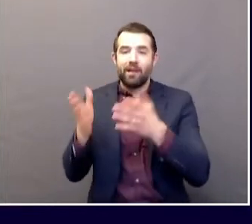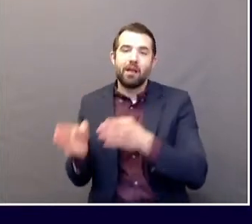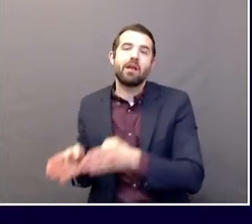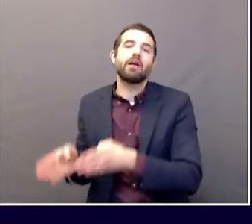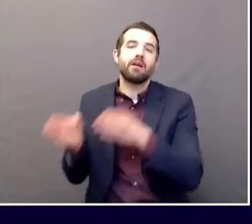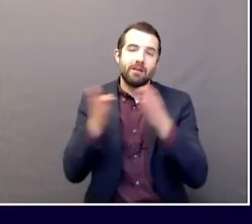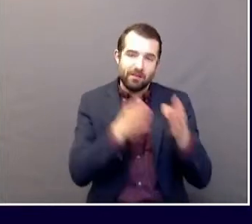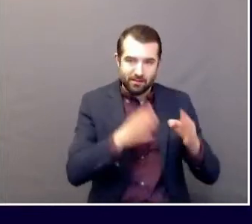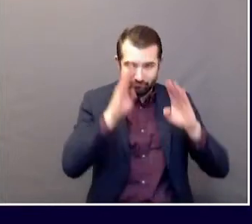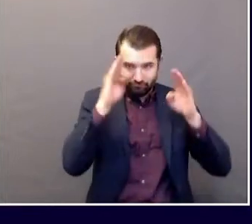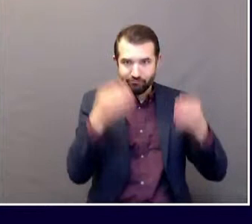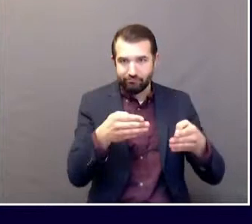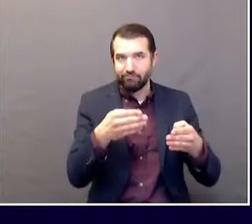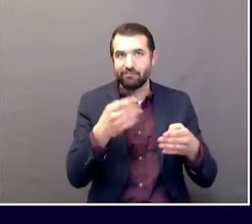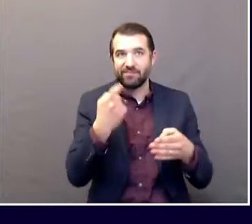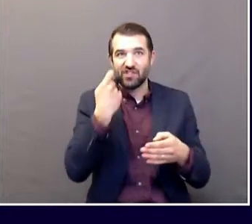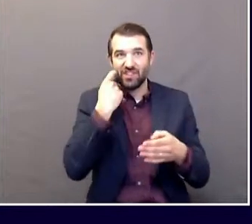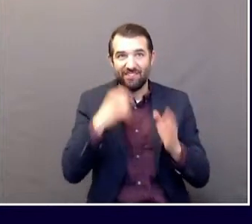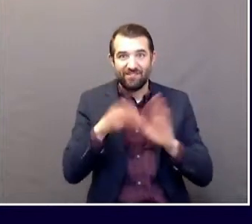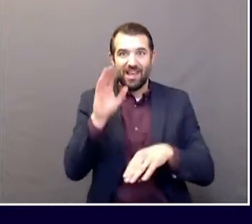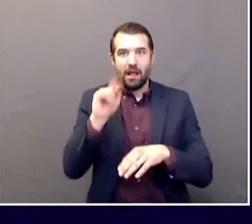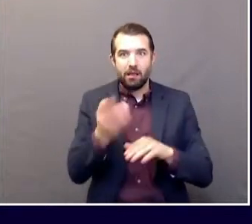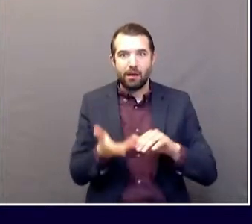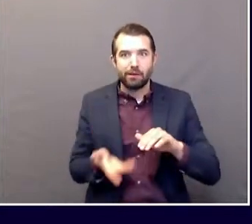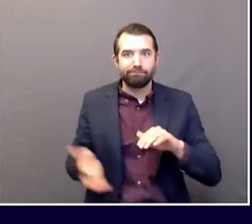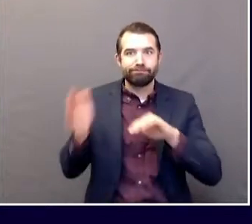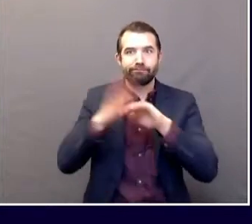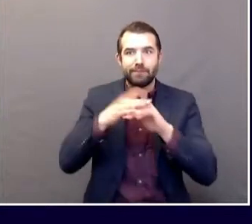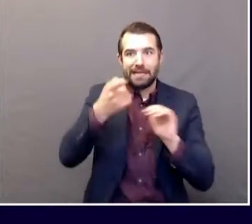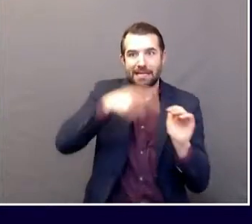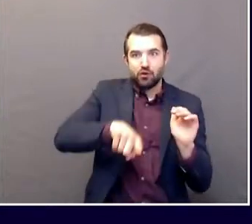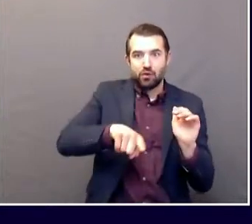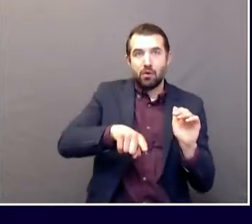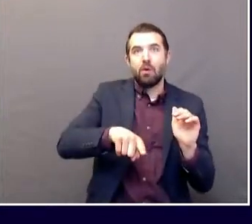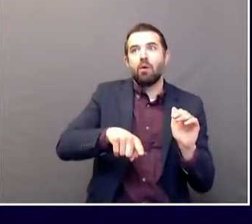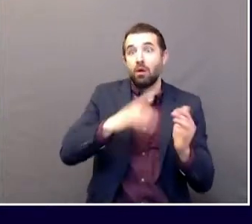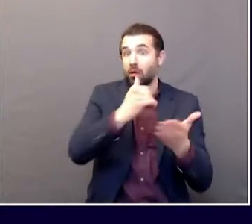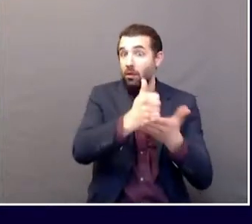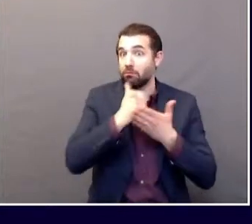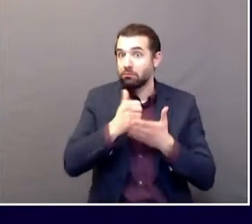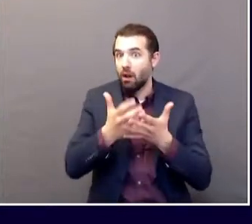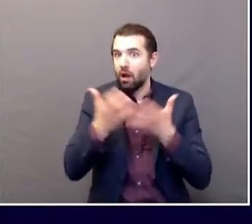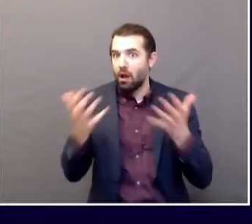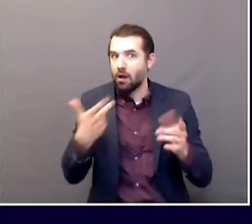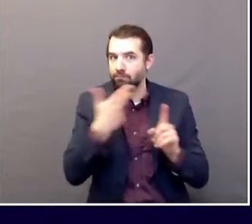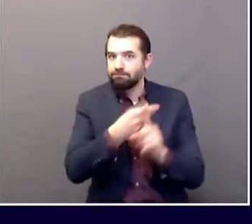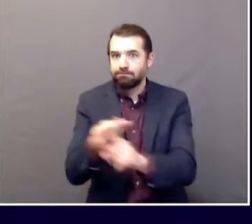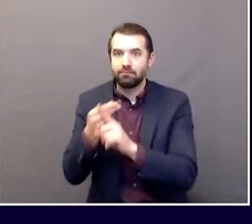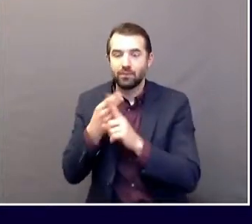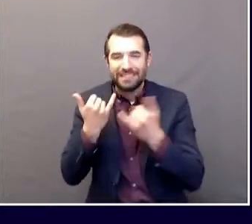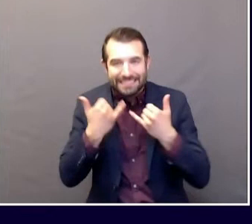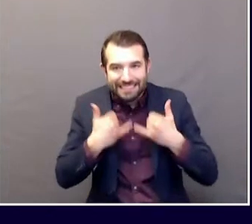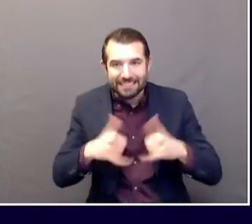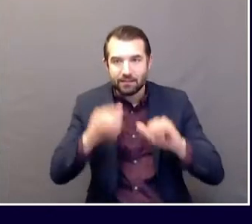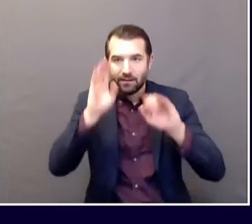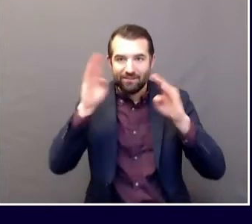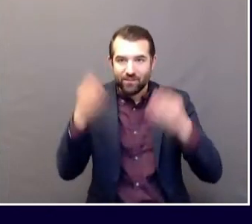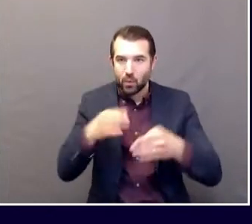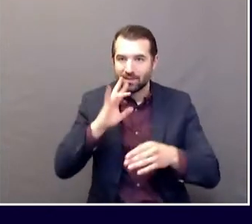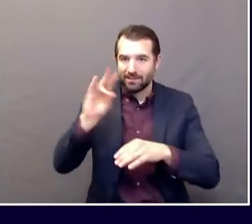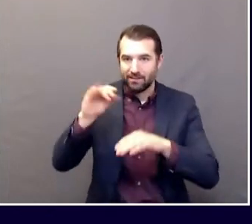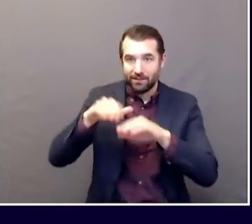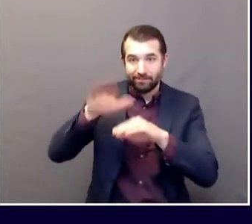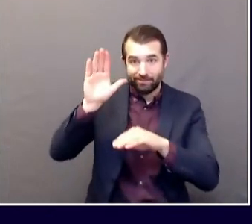will go more quickly next week, but we are not yet beyond that age 70 and older group. We're going to continue to work our way through and hopefully get